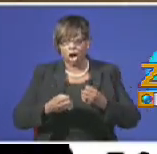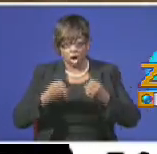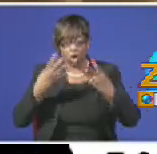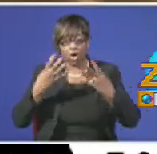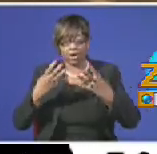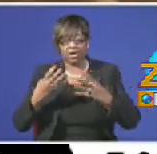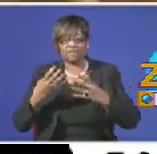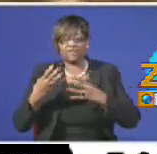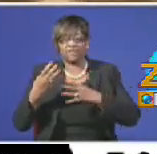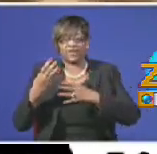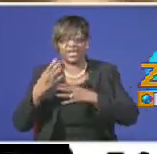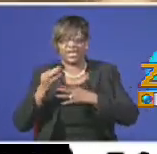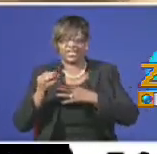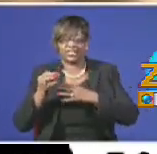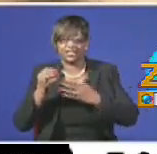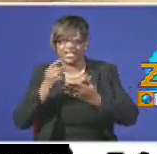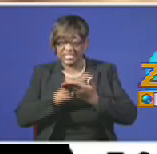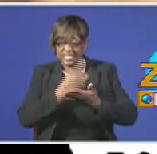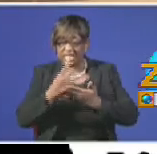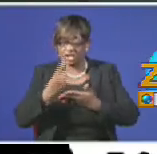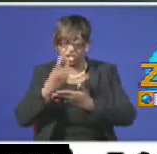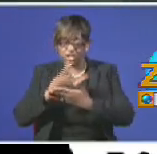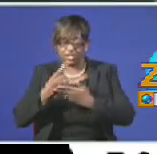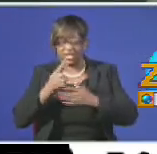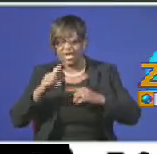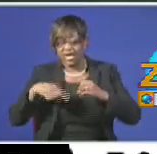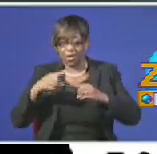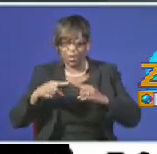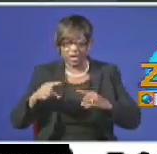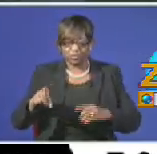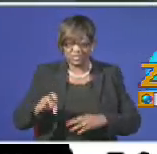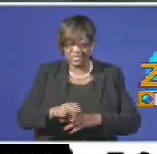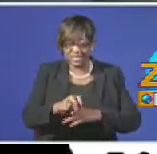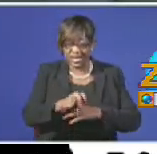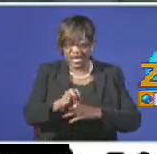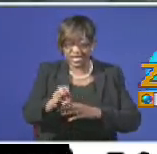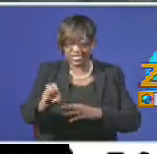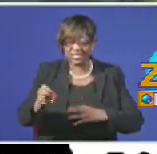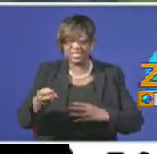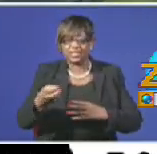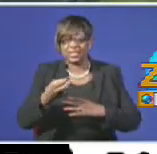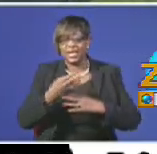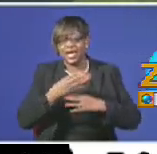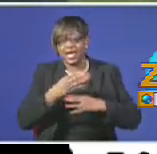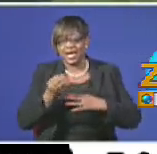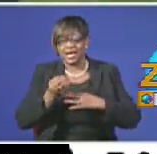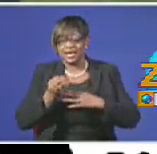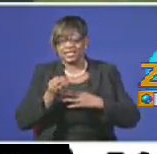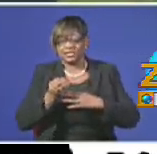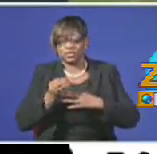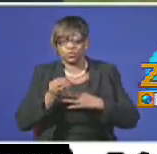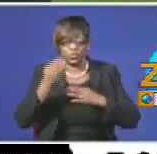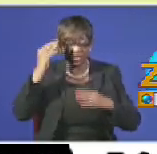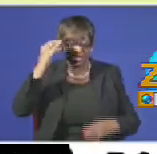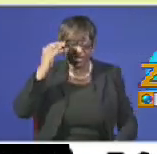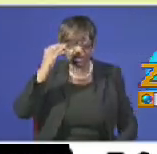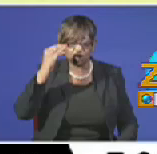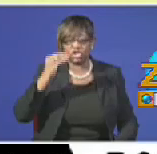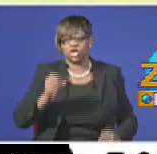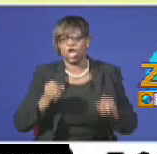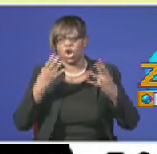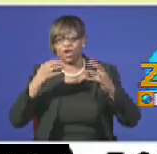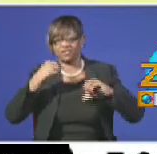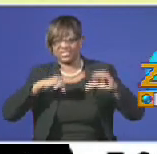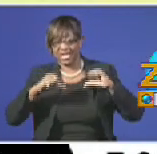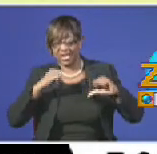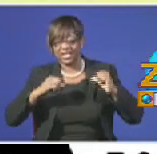you guys were here recently talking to Scott about snakes and why they're important. We do a lot of education and outreach. We do a lot of science, to